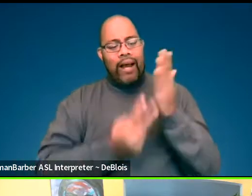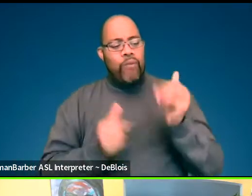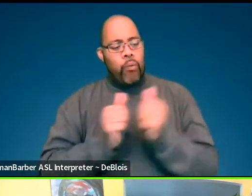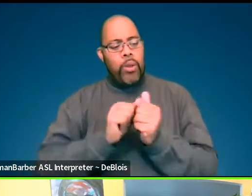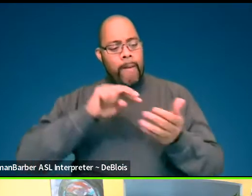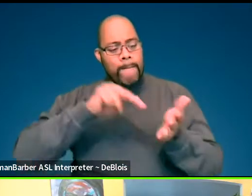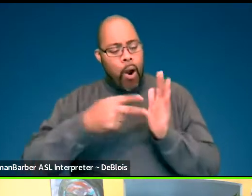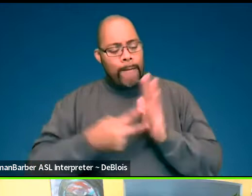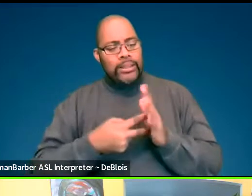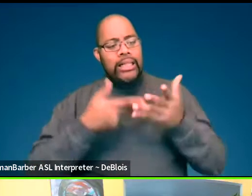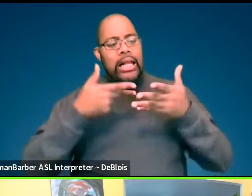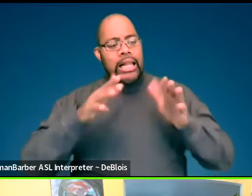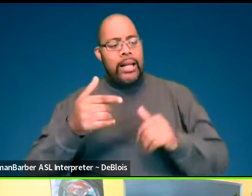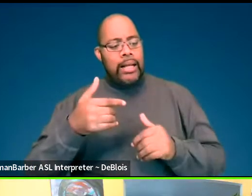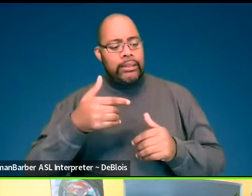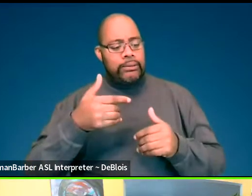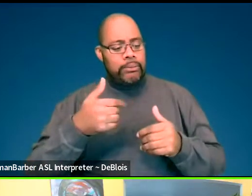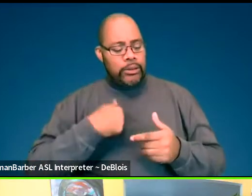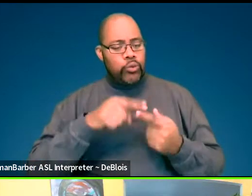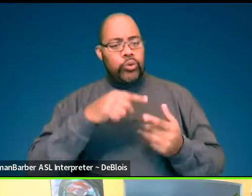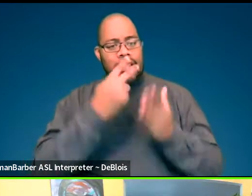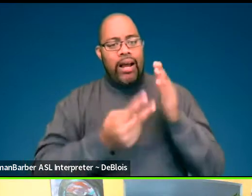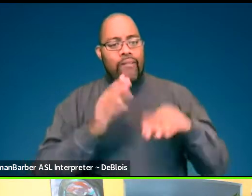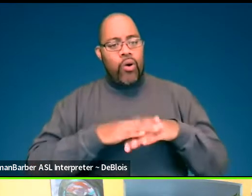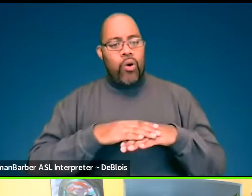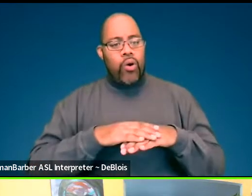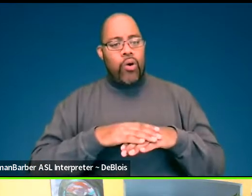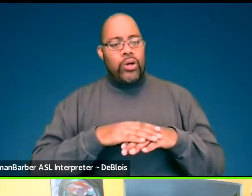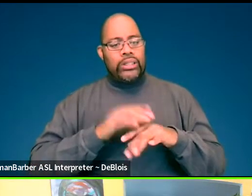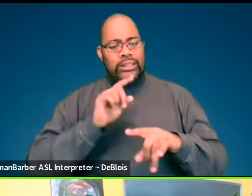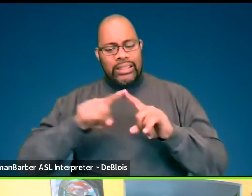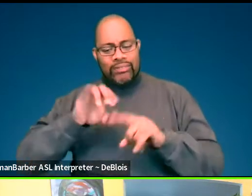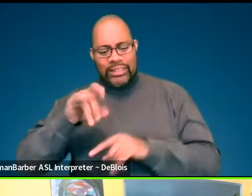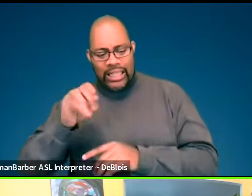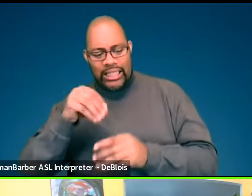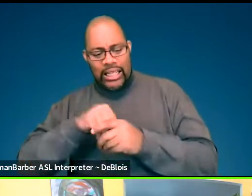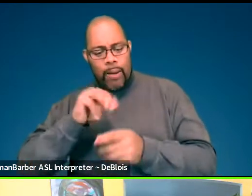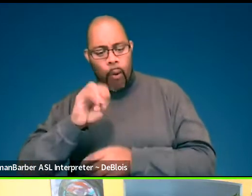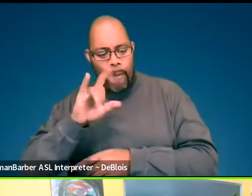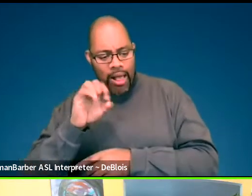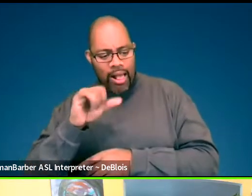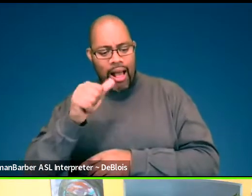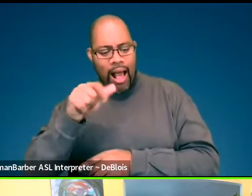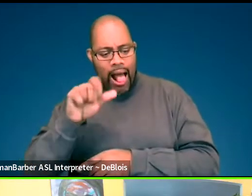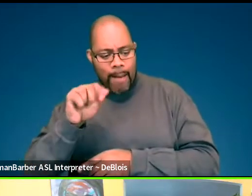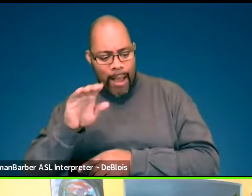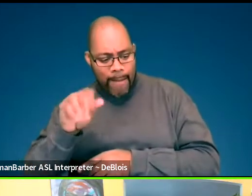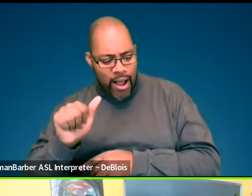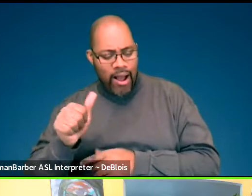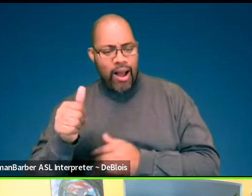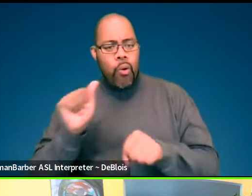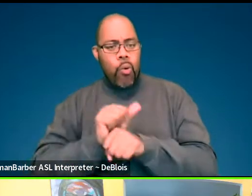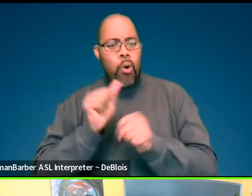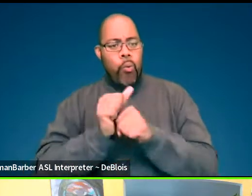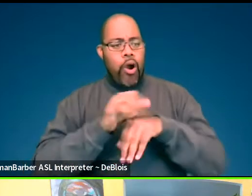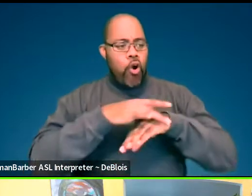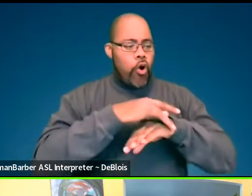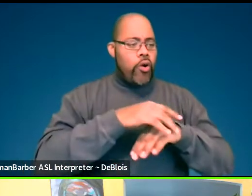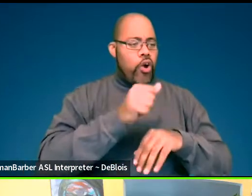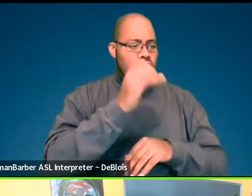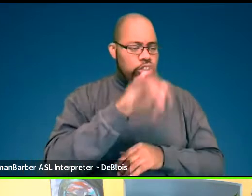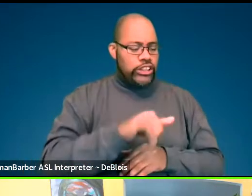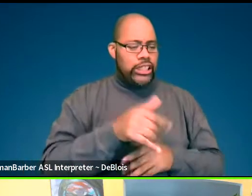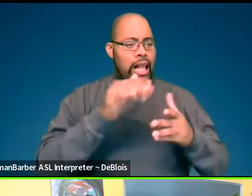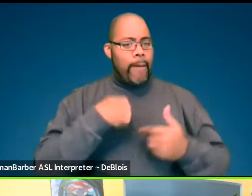purpose has led me to be able to dive on the Clotilda site in Mobile, Alabama. My work with terrestrial archaeology has